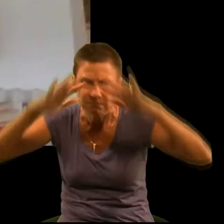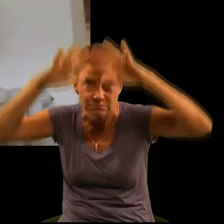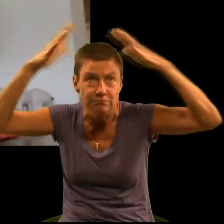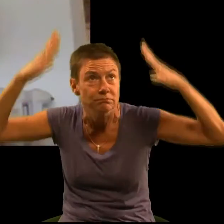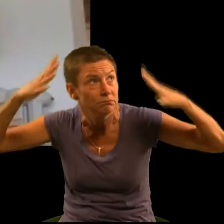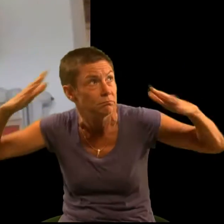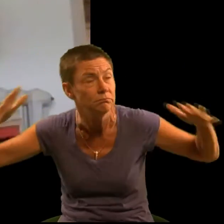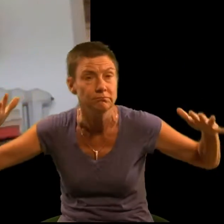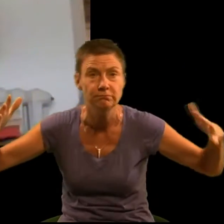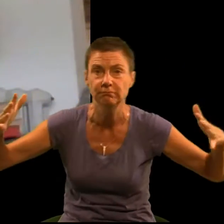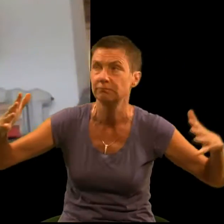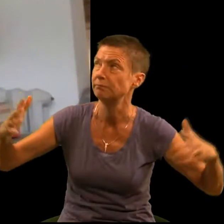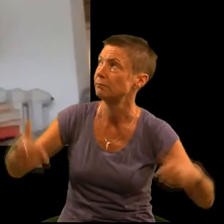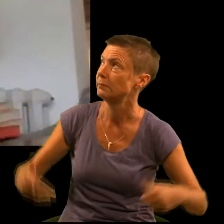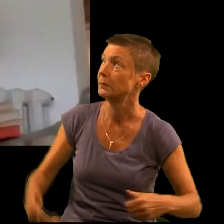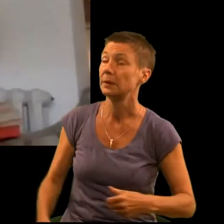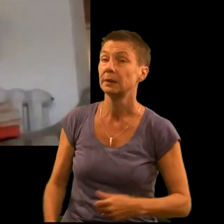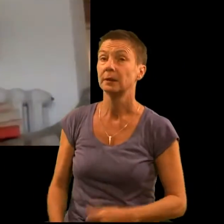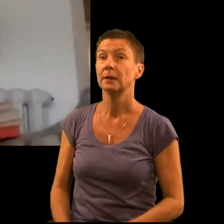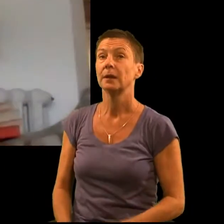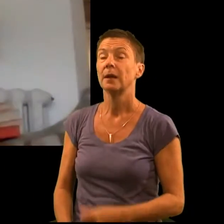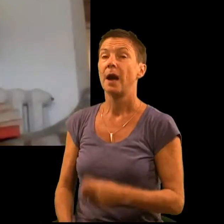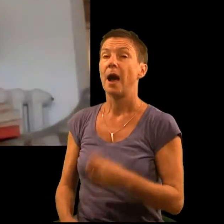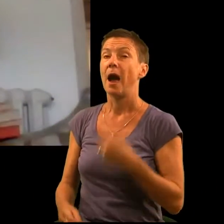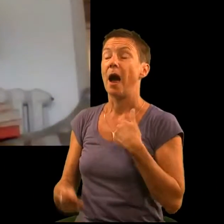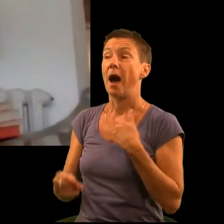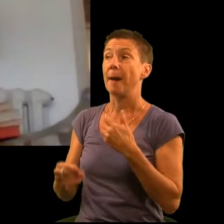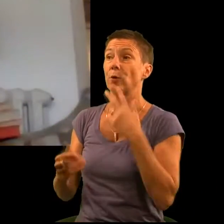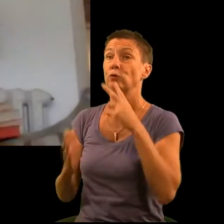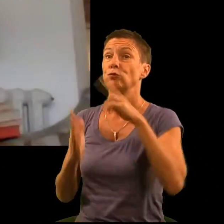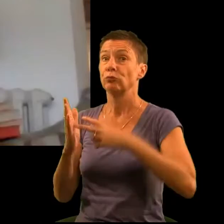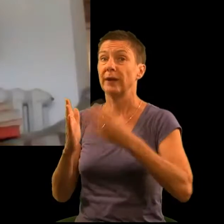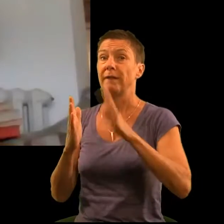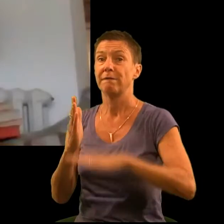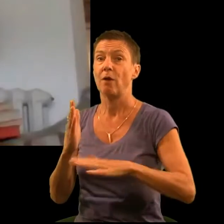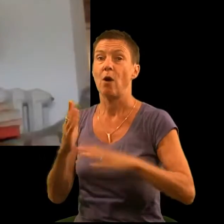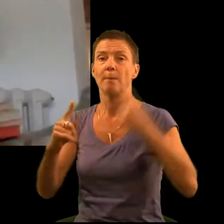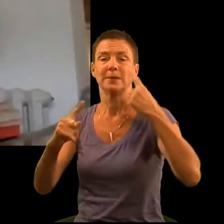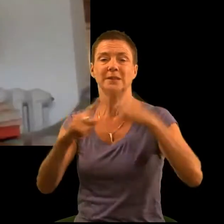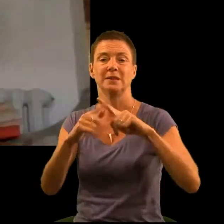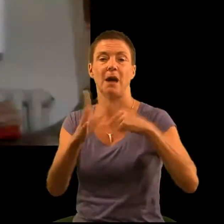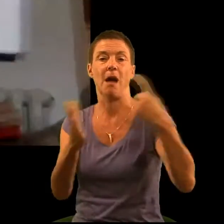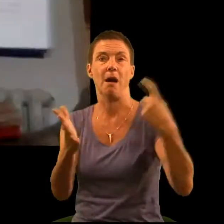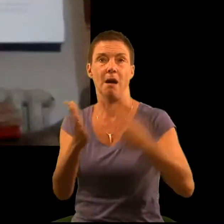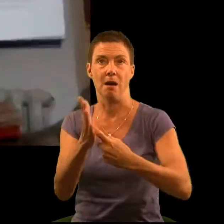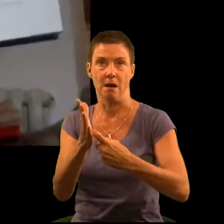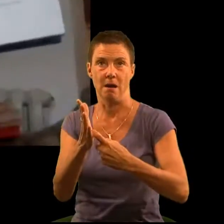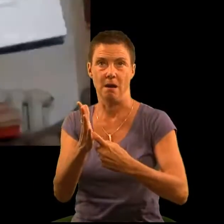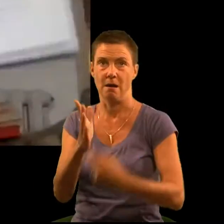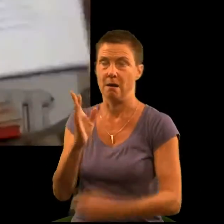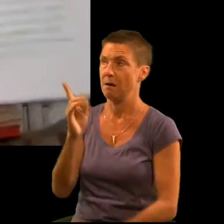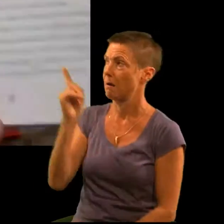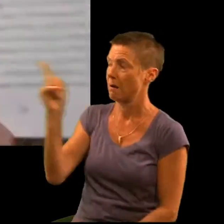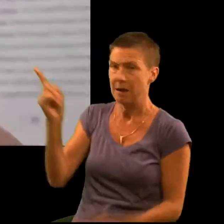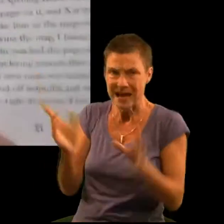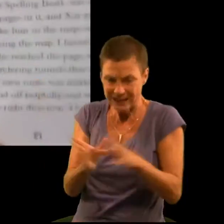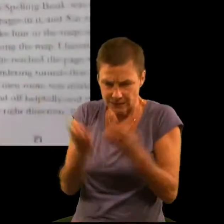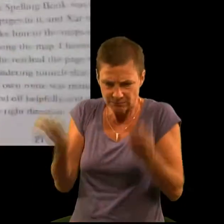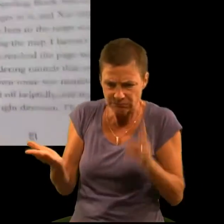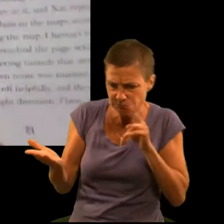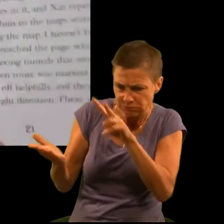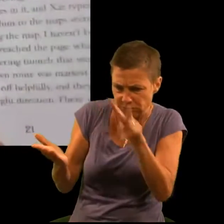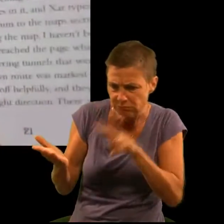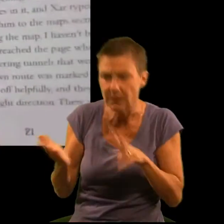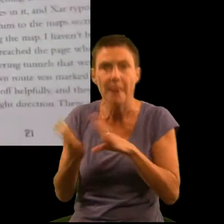so underground. And I'm just going to read from the moment. Tsar is map reading. That's